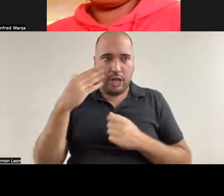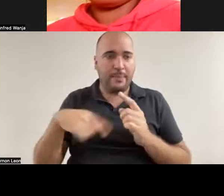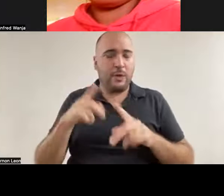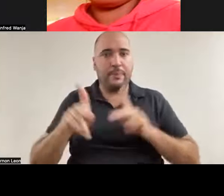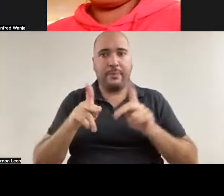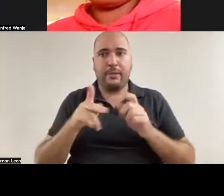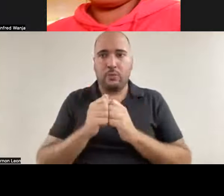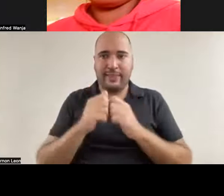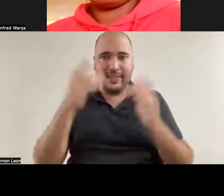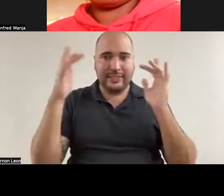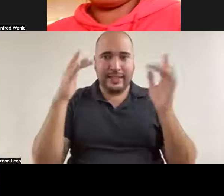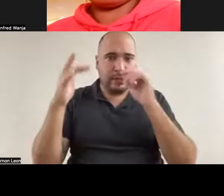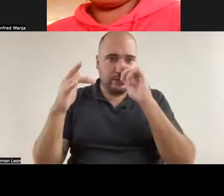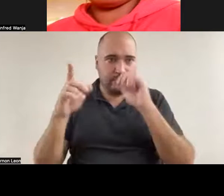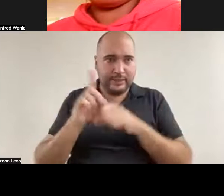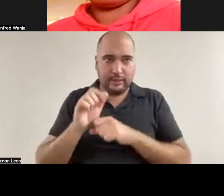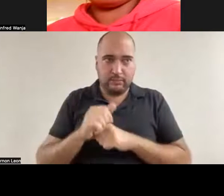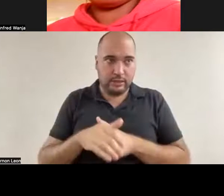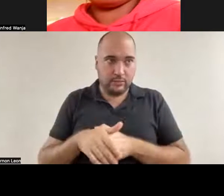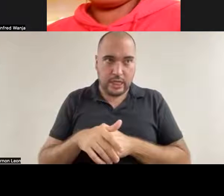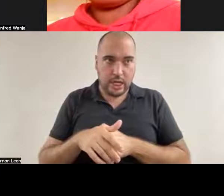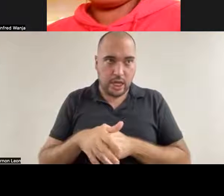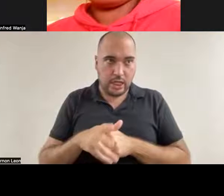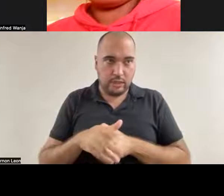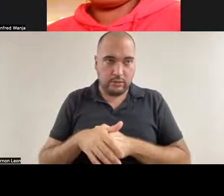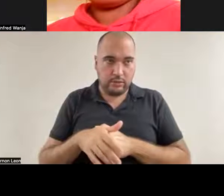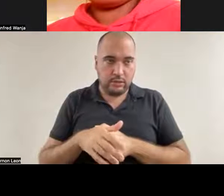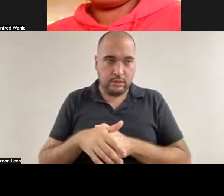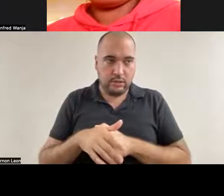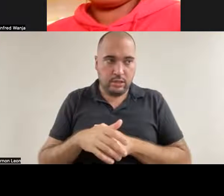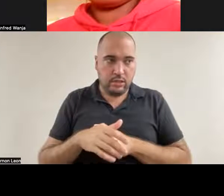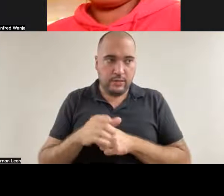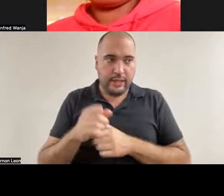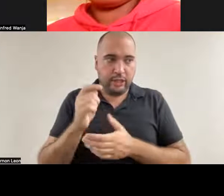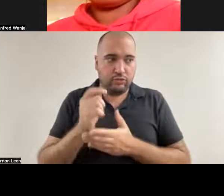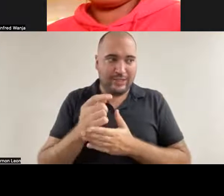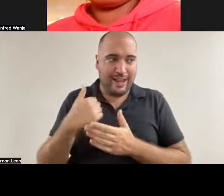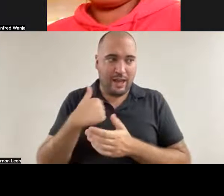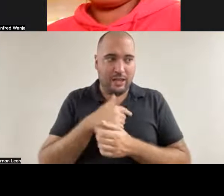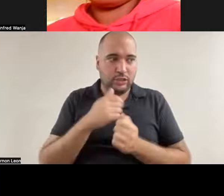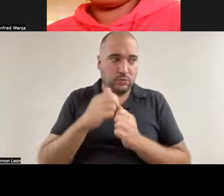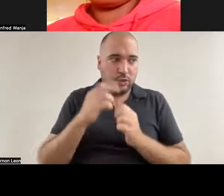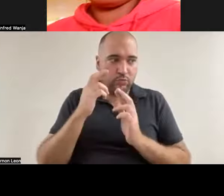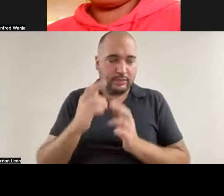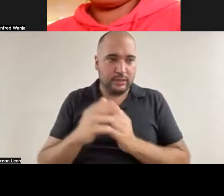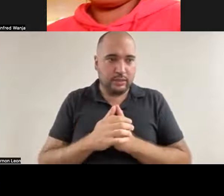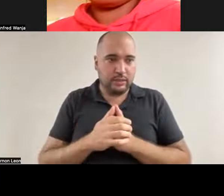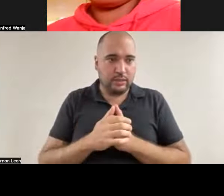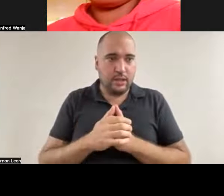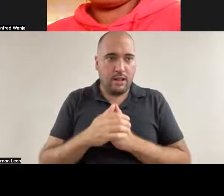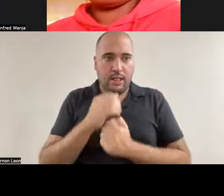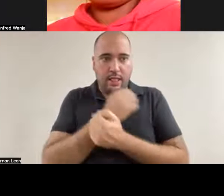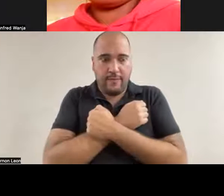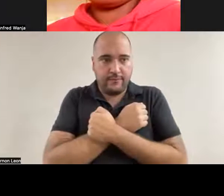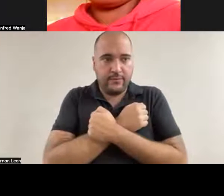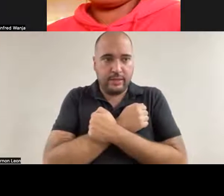with intellectual disability. They treated us with respect, love,